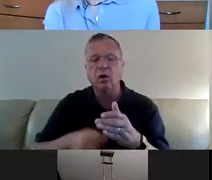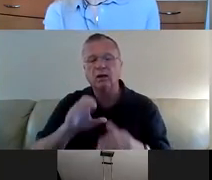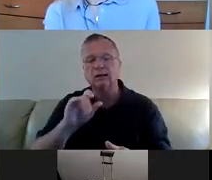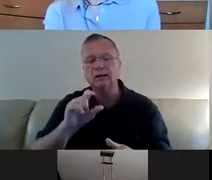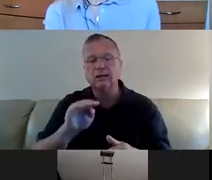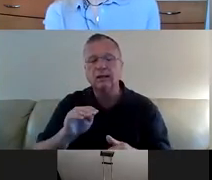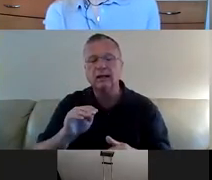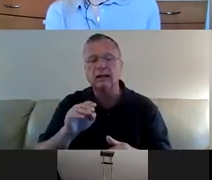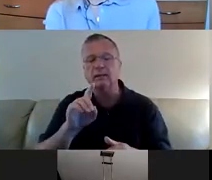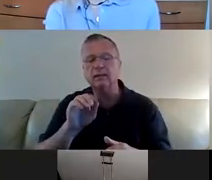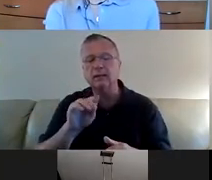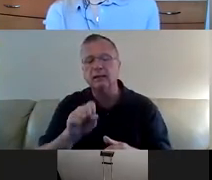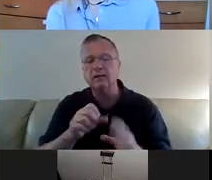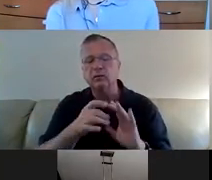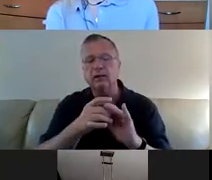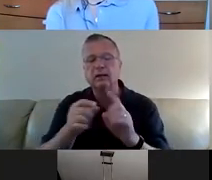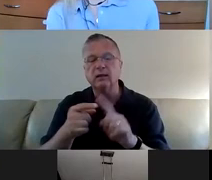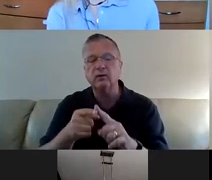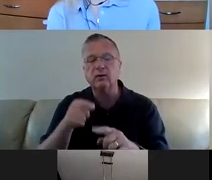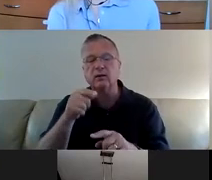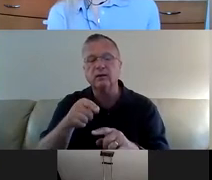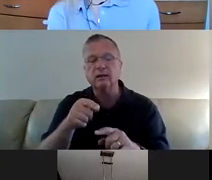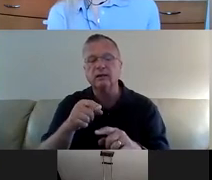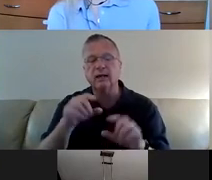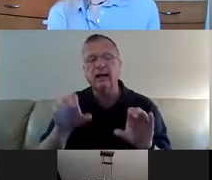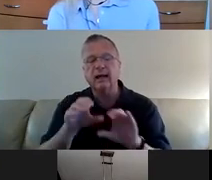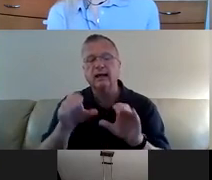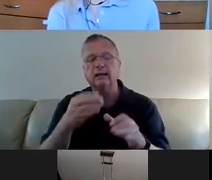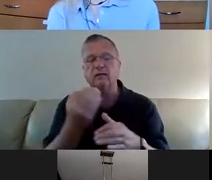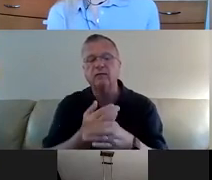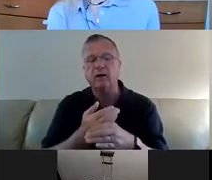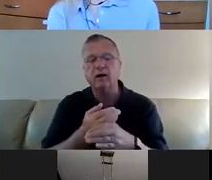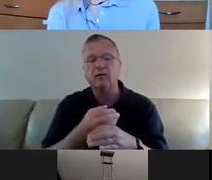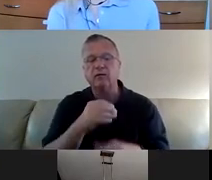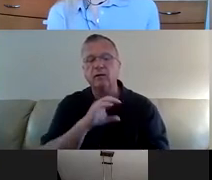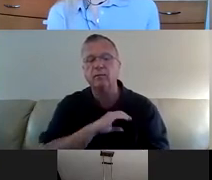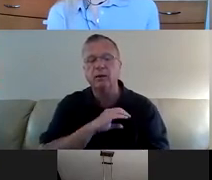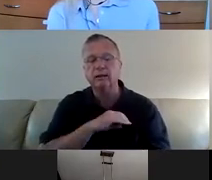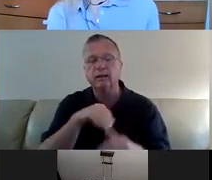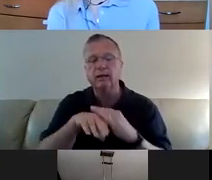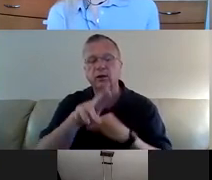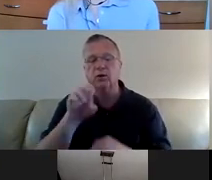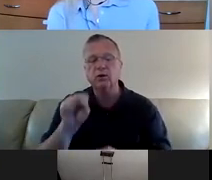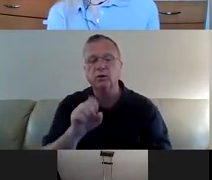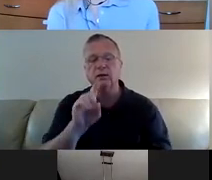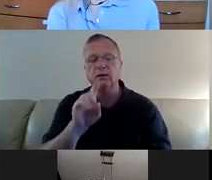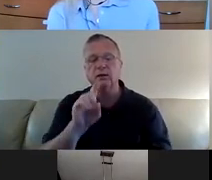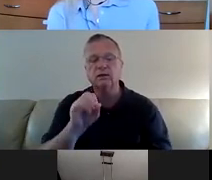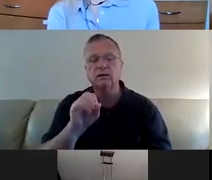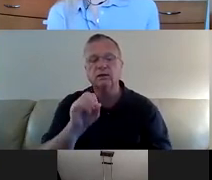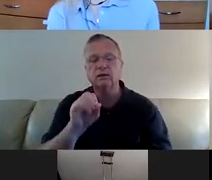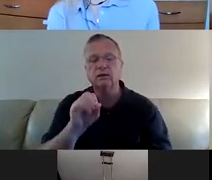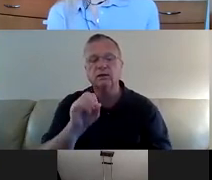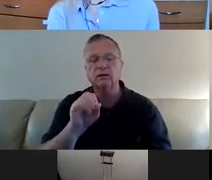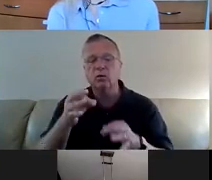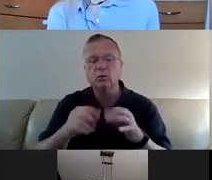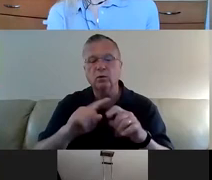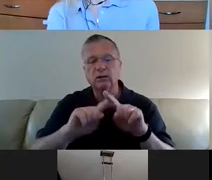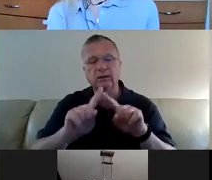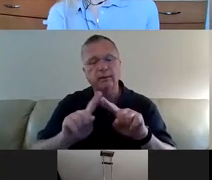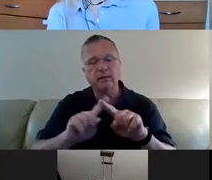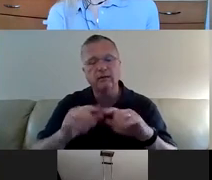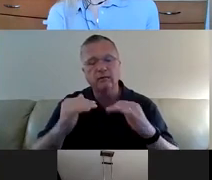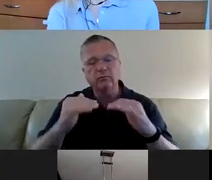in the police-related action filed in the U.S. District Court, which has been pending in multiple stages of litigation